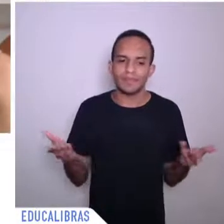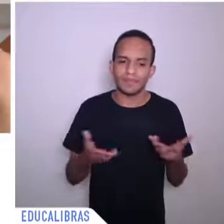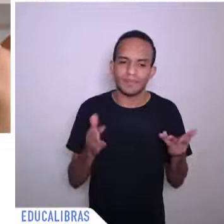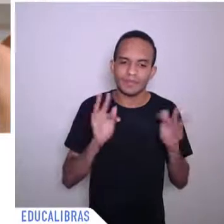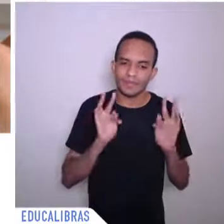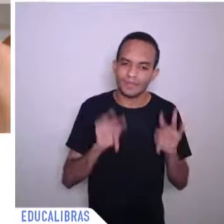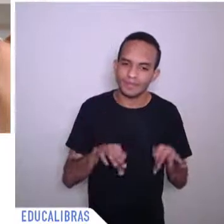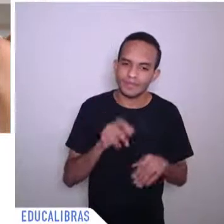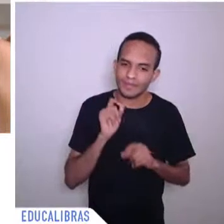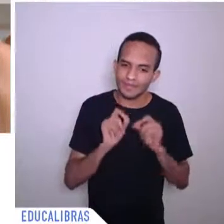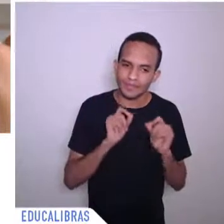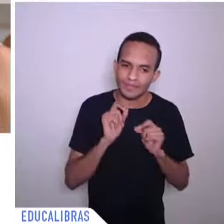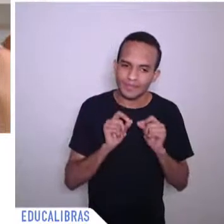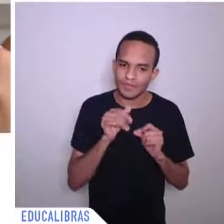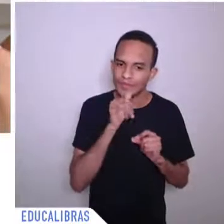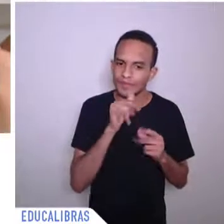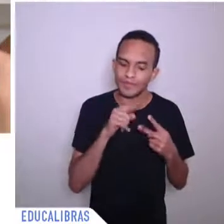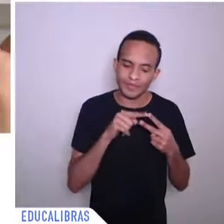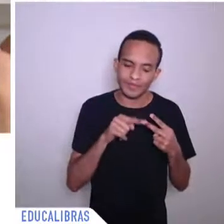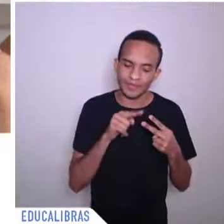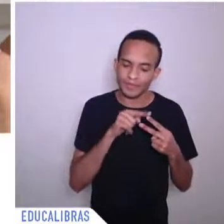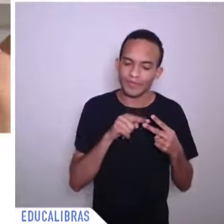Well, I will end by